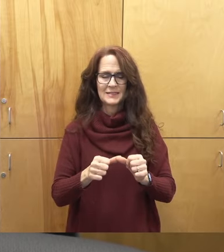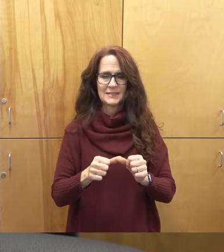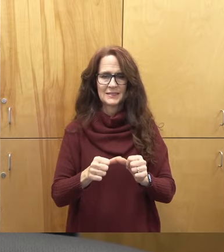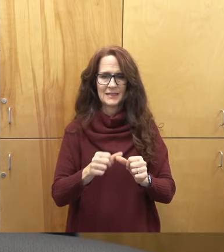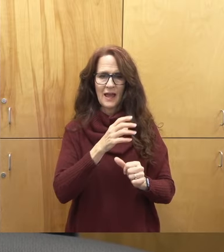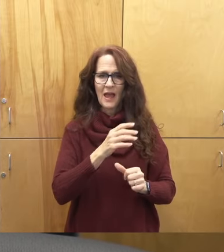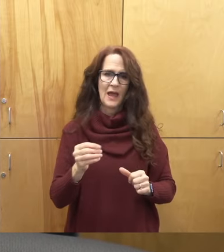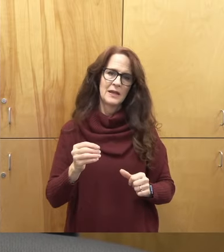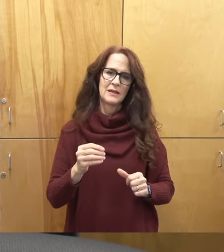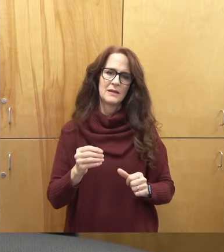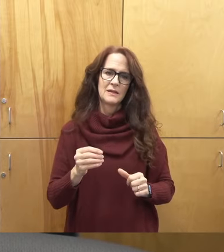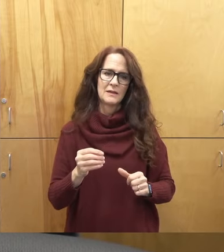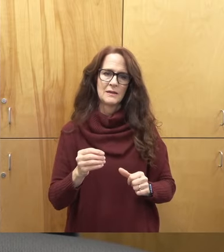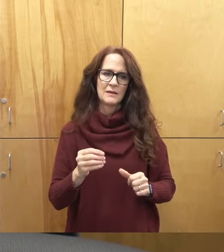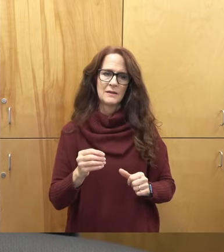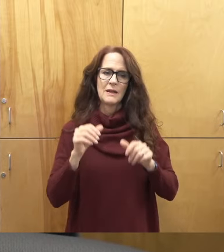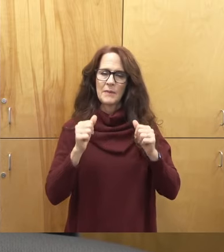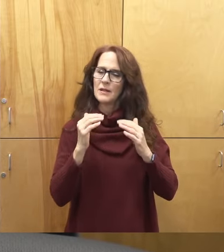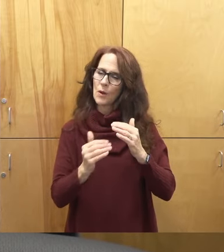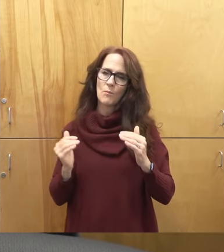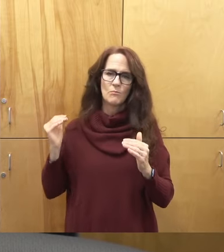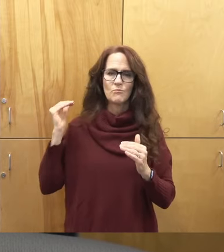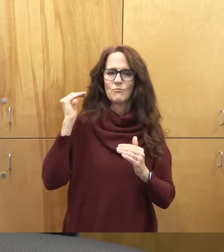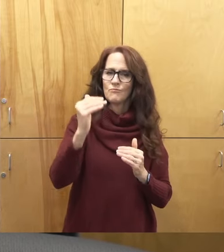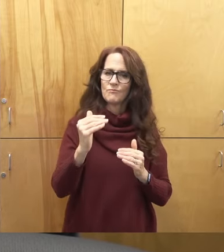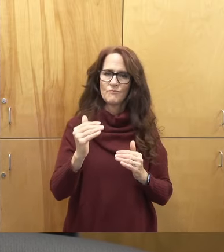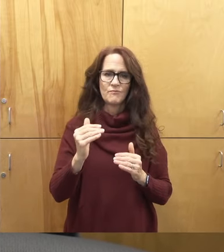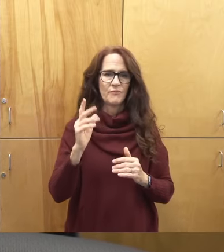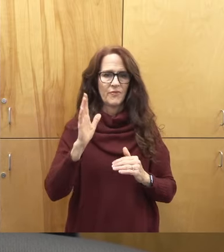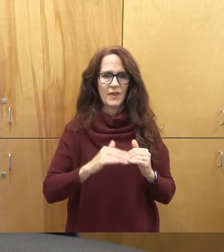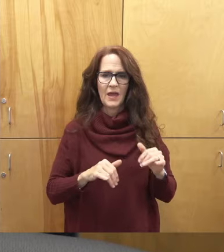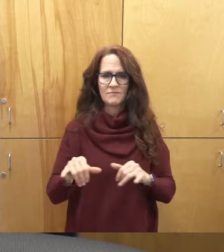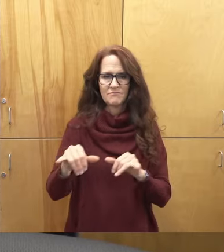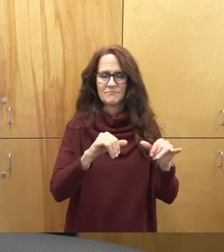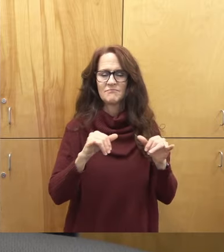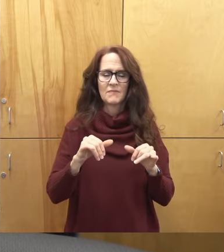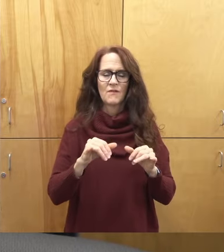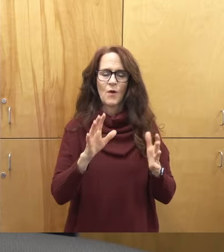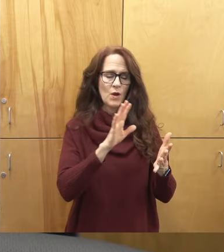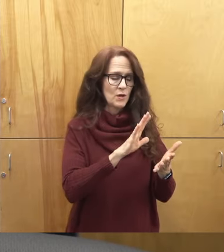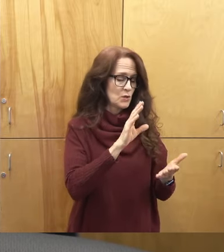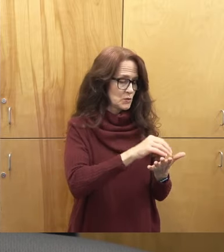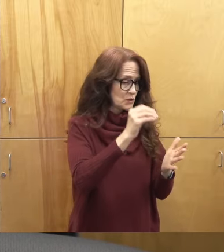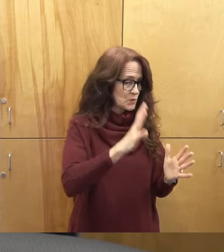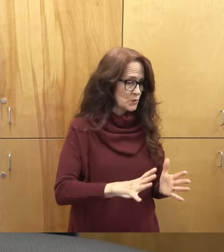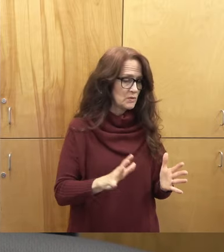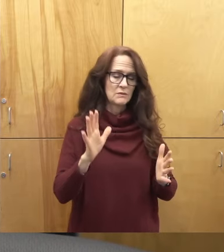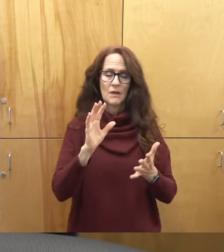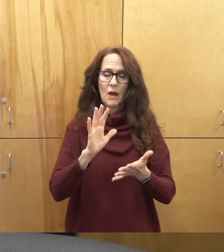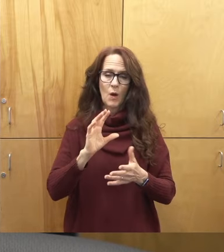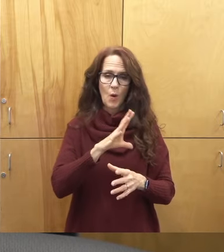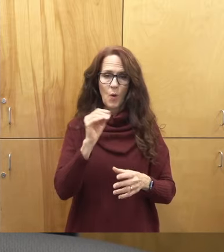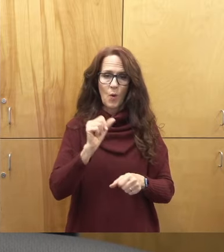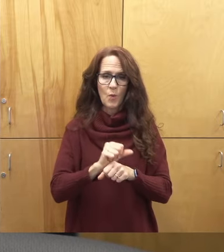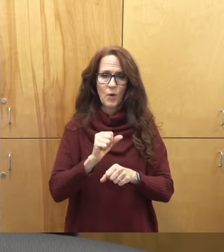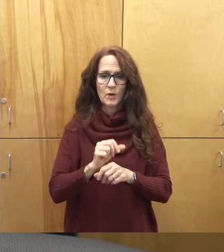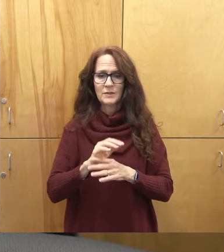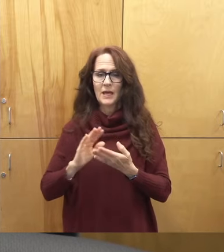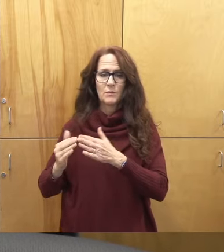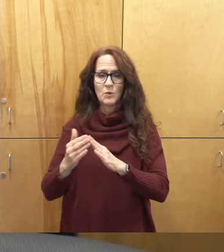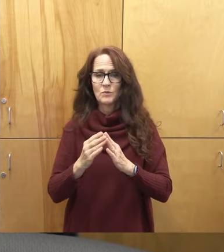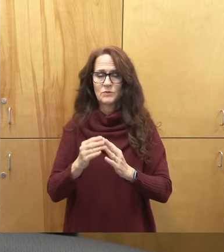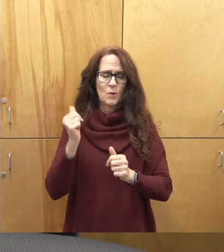and ability to go above and beyond for your students, colleagues, and community to ensure everyone feels seen, heard, and